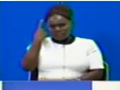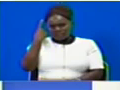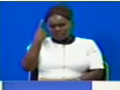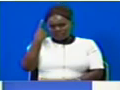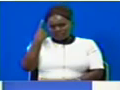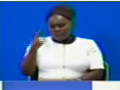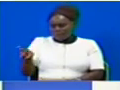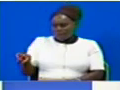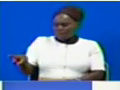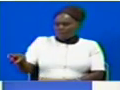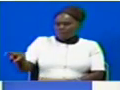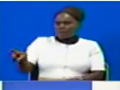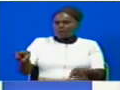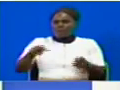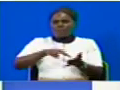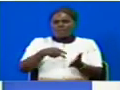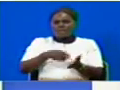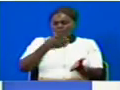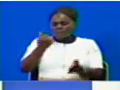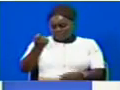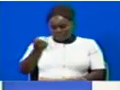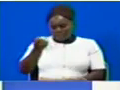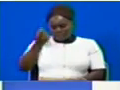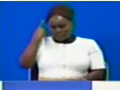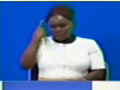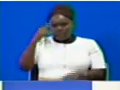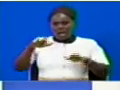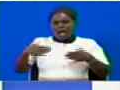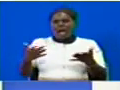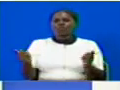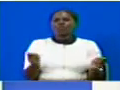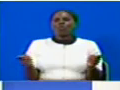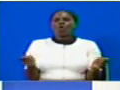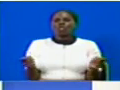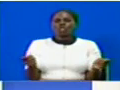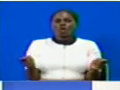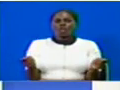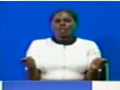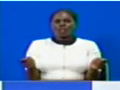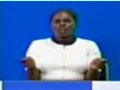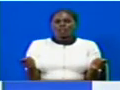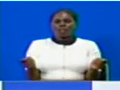this pest, and therefore better understanding of the way to combat it.